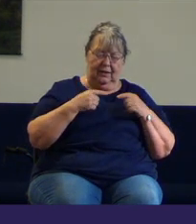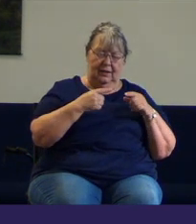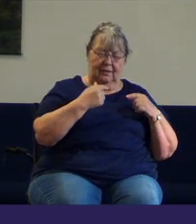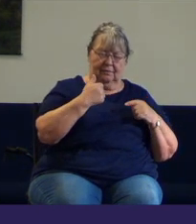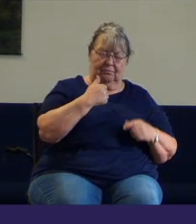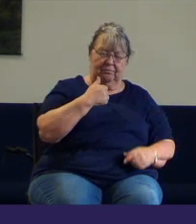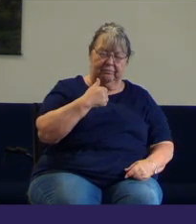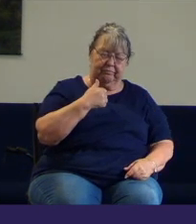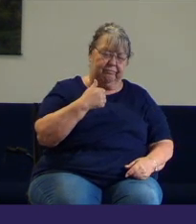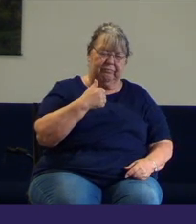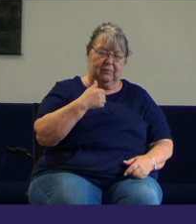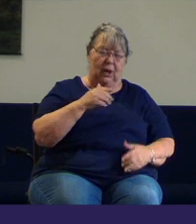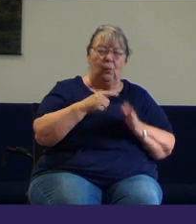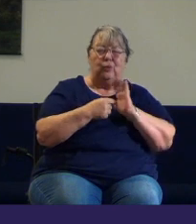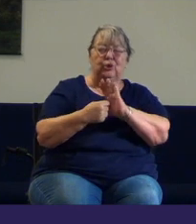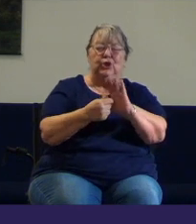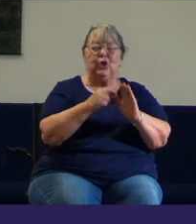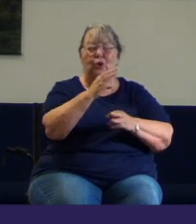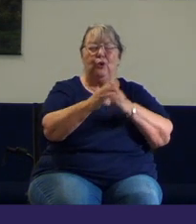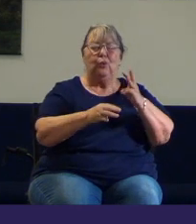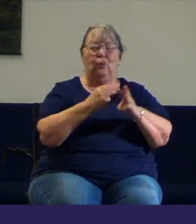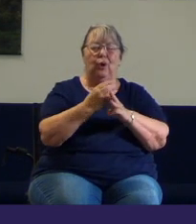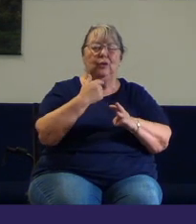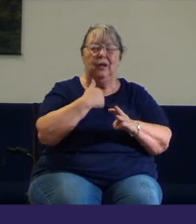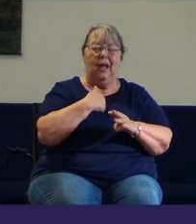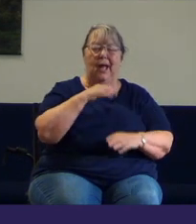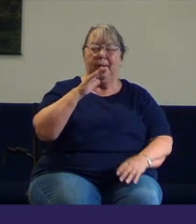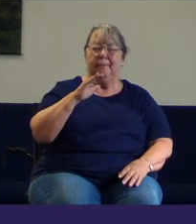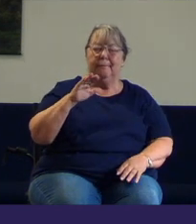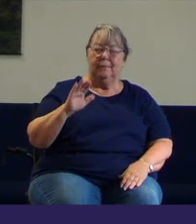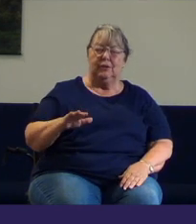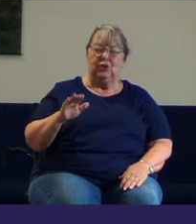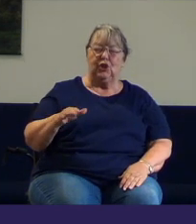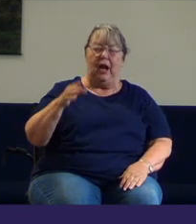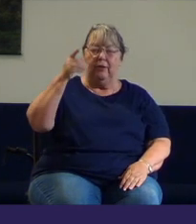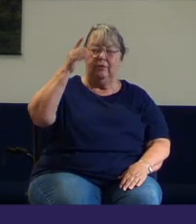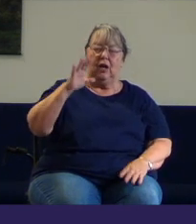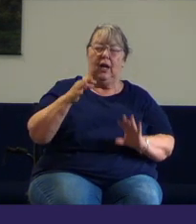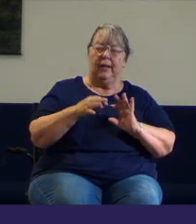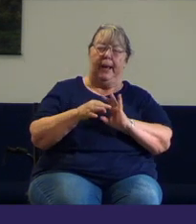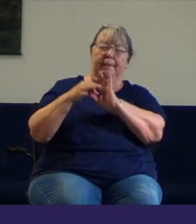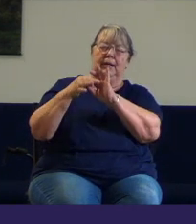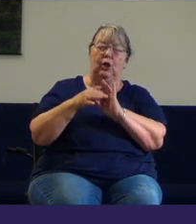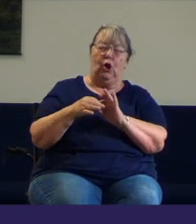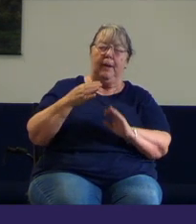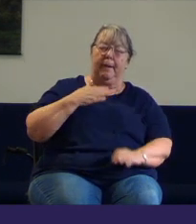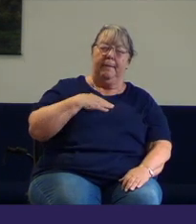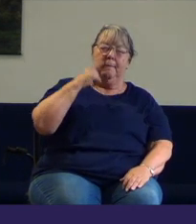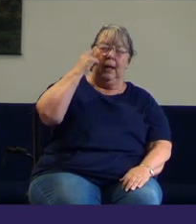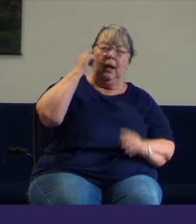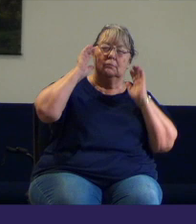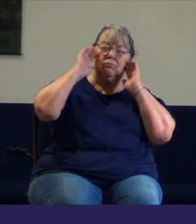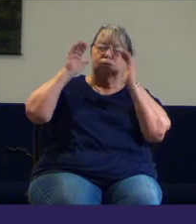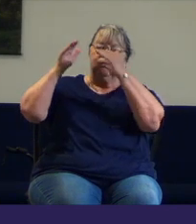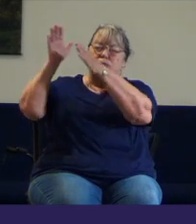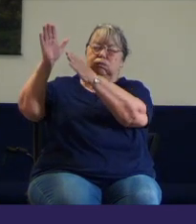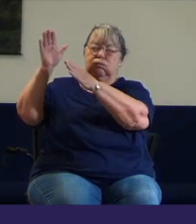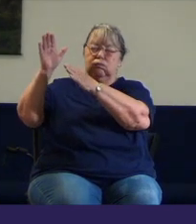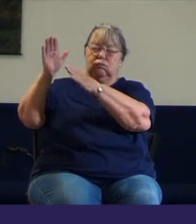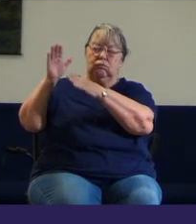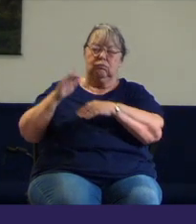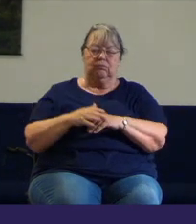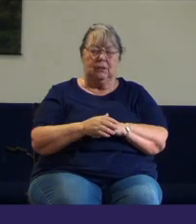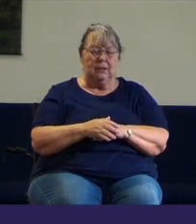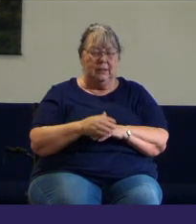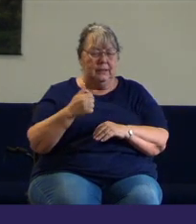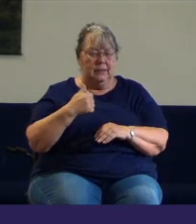child of God. I don't do those things because I'm a child of God. My eyes are on Jesus. Lord, we can't stop doing